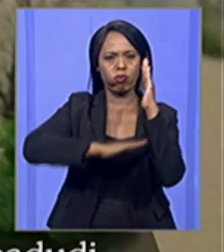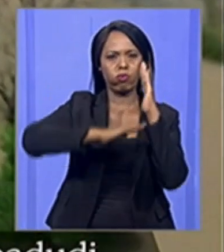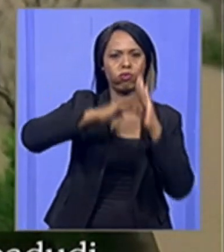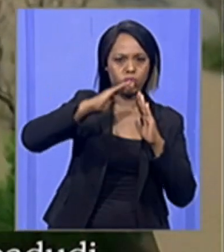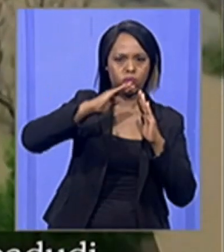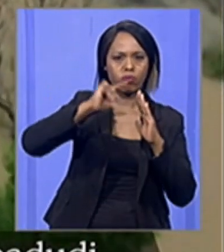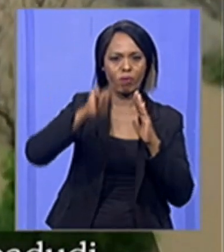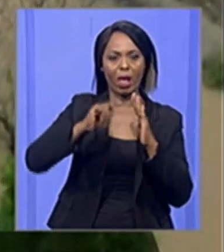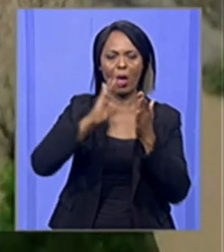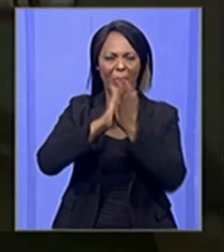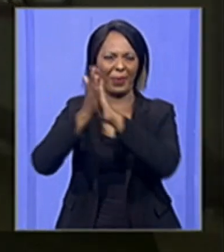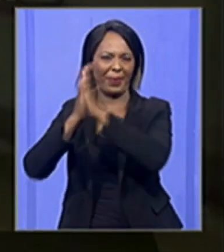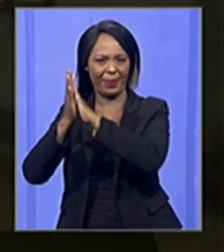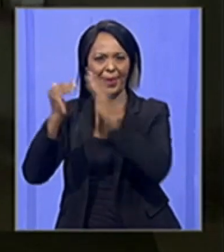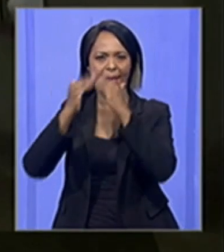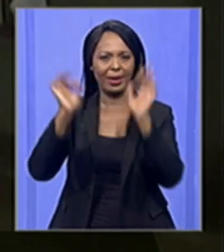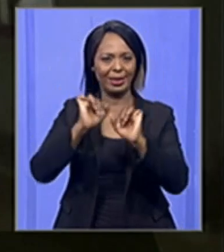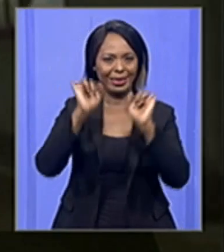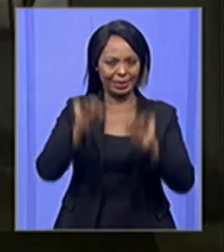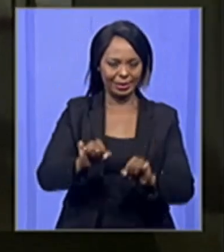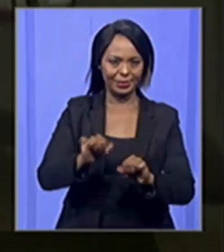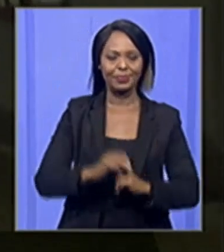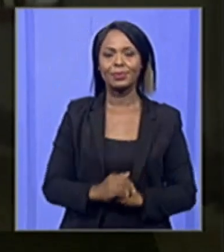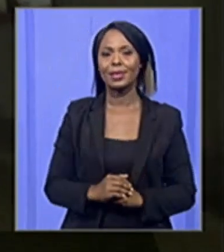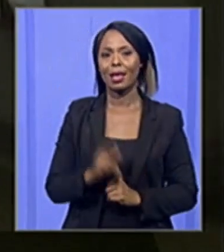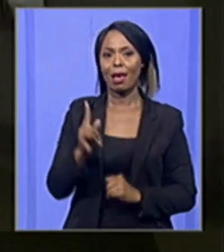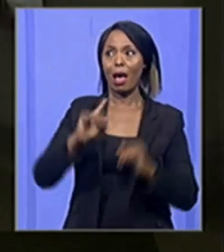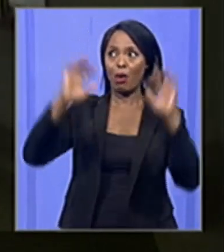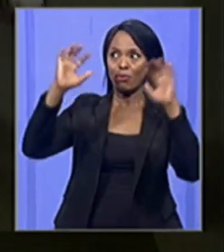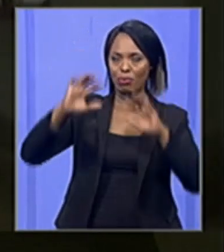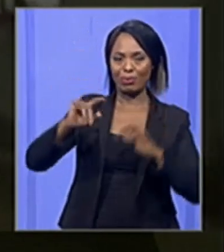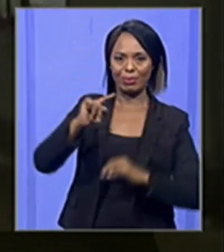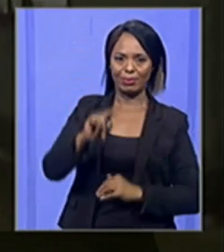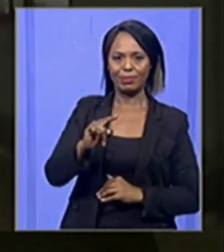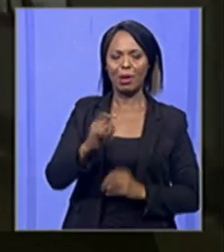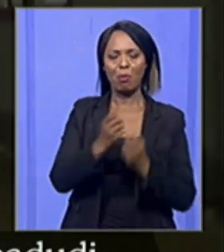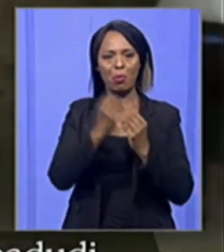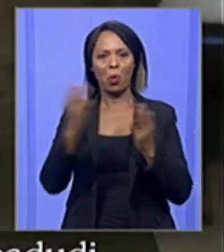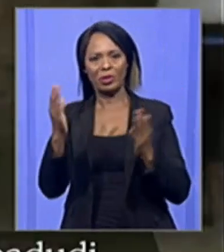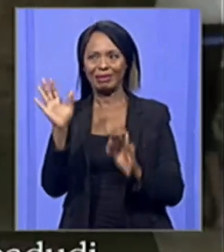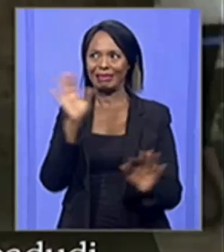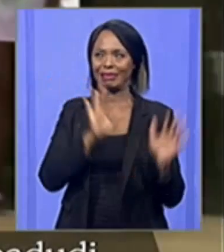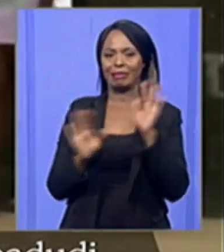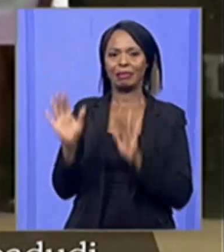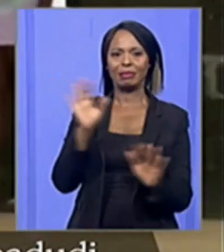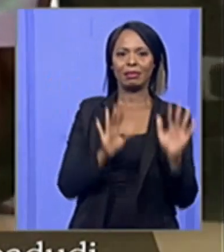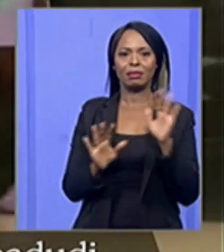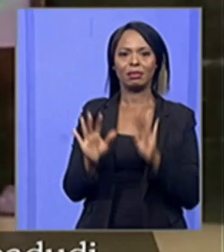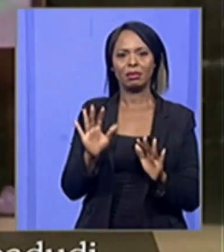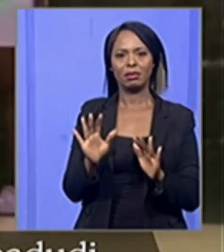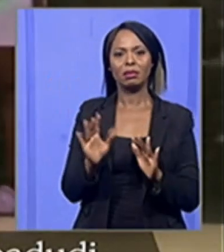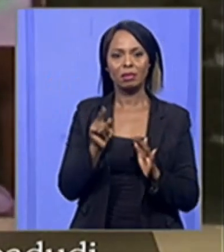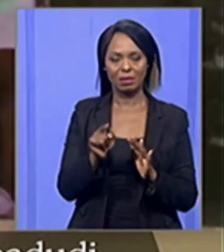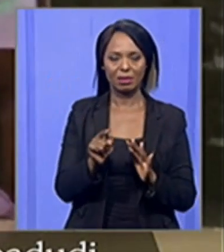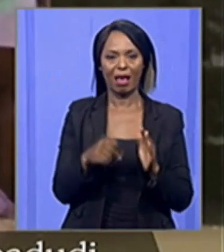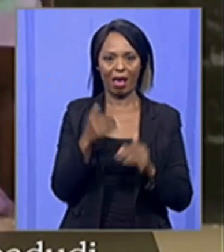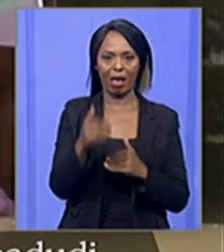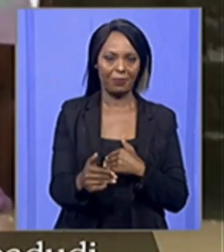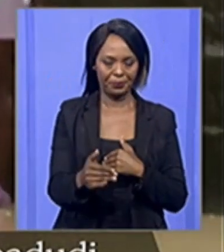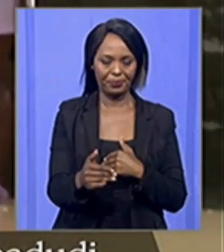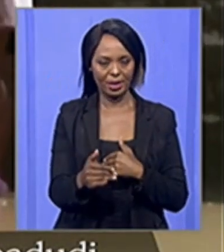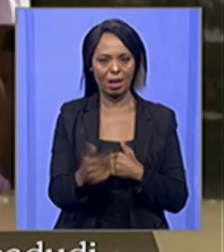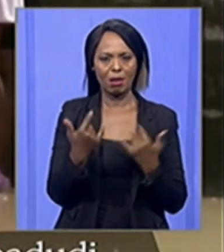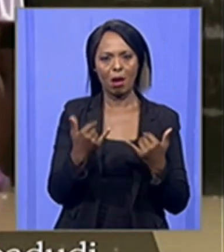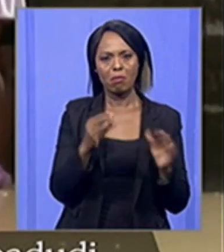tshenyo. Koduwa eo e bakilwe ke dipula tse matla. Baahi ba bangata ba ile ba hloka bodulo ka mora moo mme ba